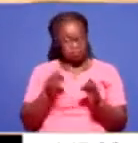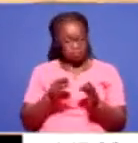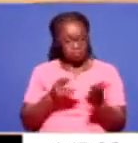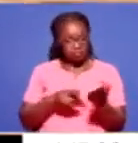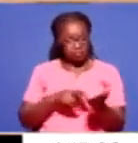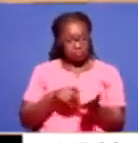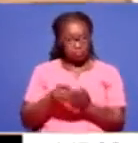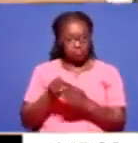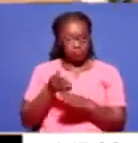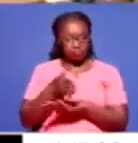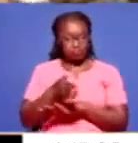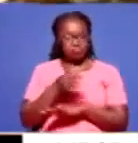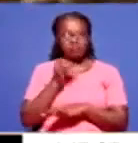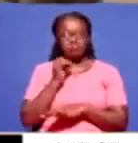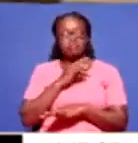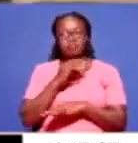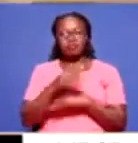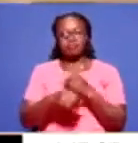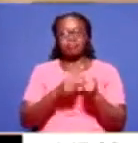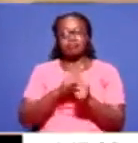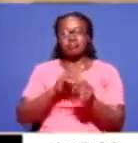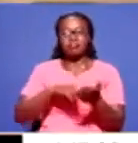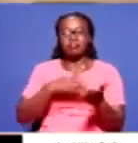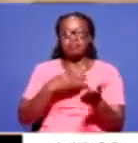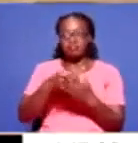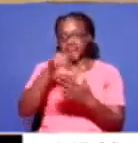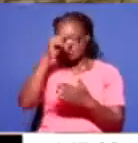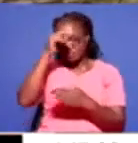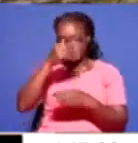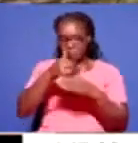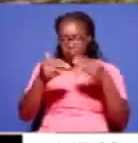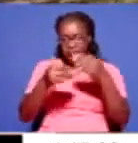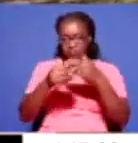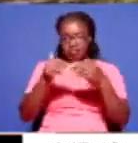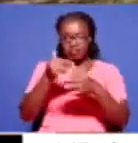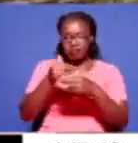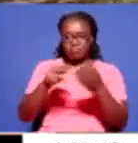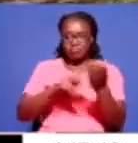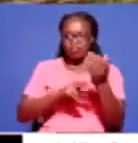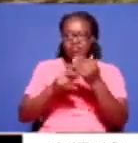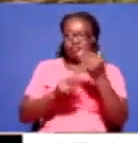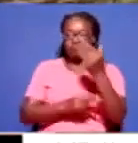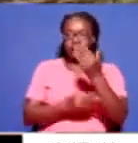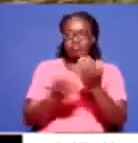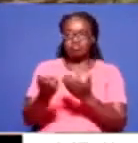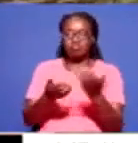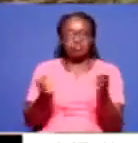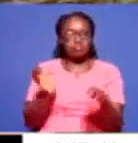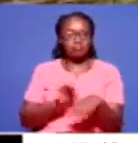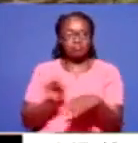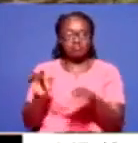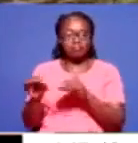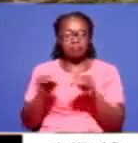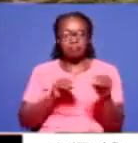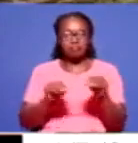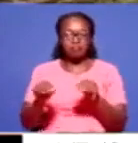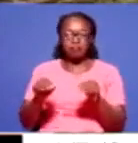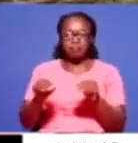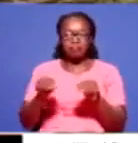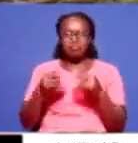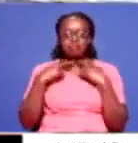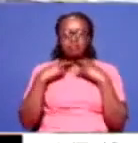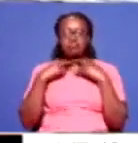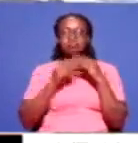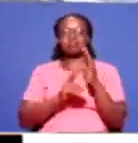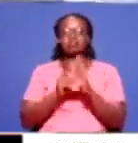They lamented that years of failure by the government to construct the bridge has affected businesses and movement has stagnating development in